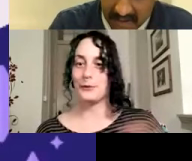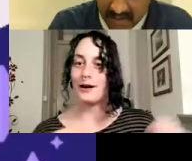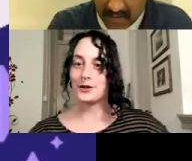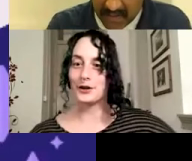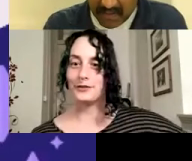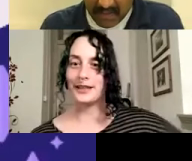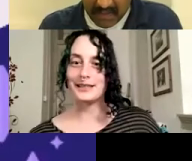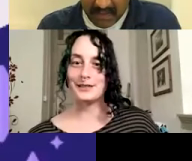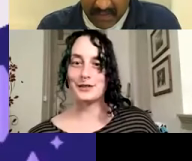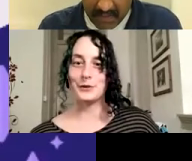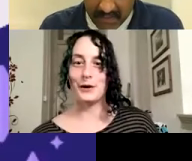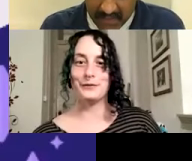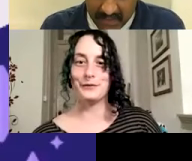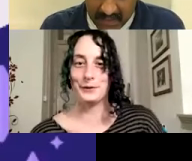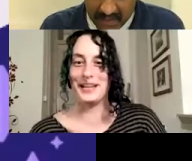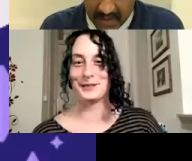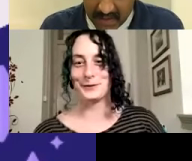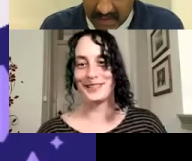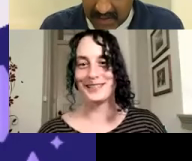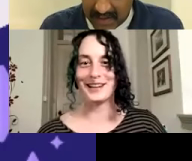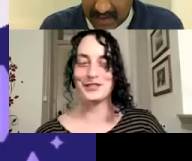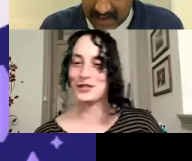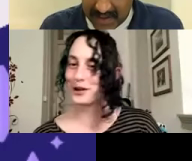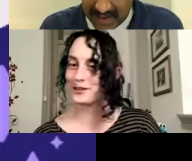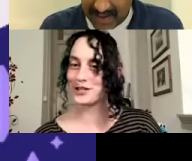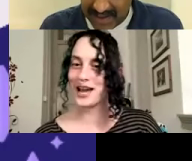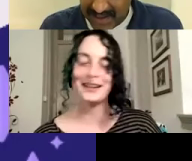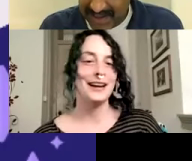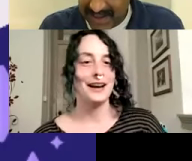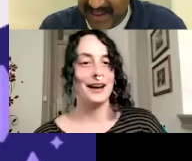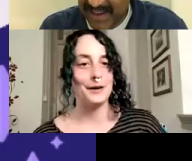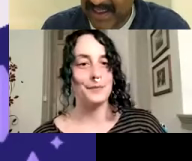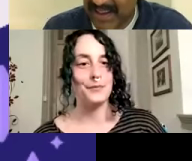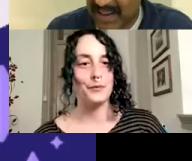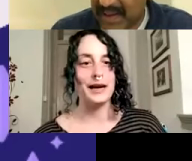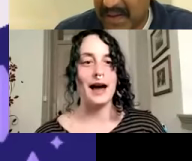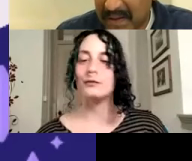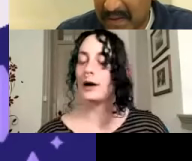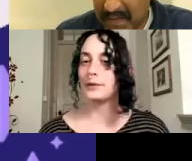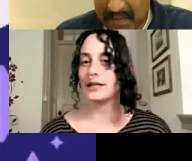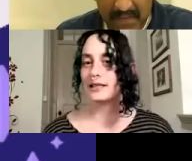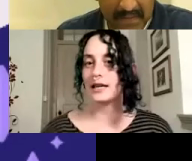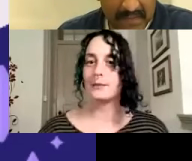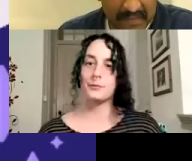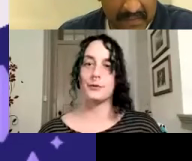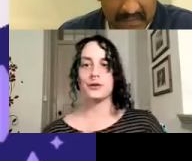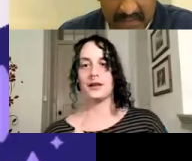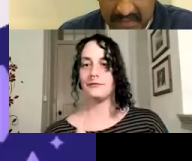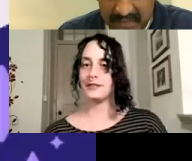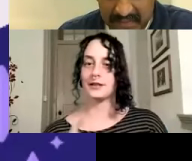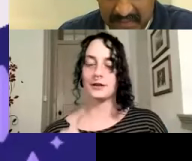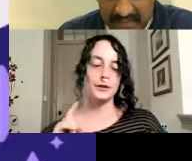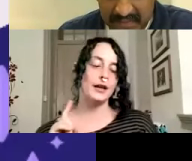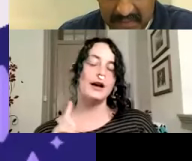a barrage of links to all of the resources that I just shared in the chat. We have Why We Sleep, both